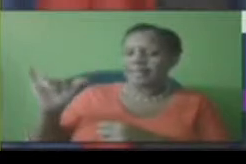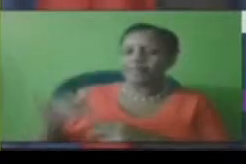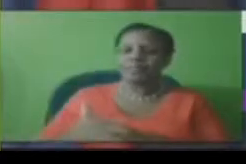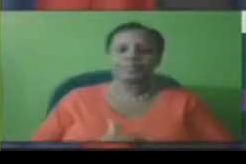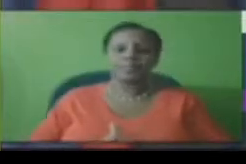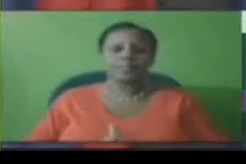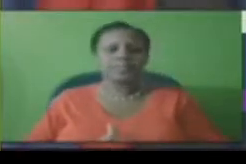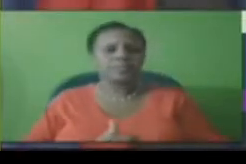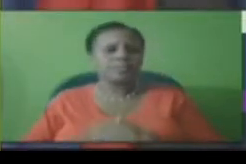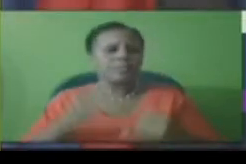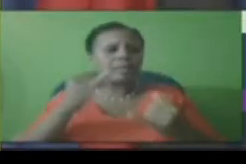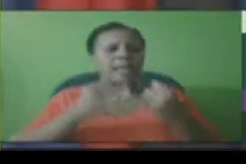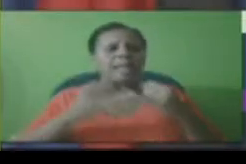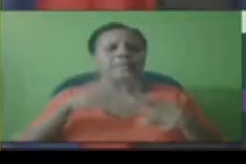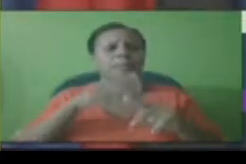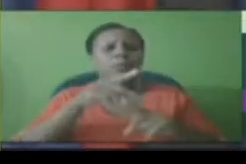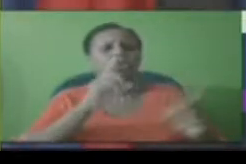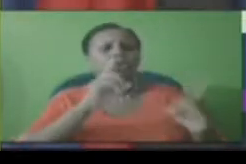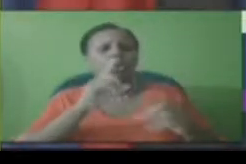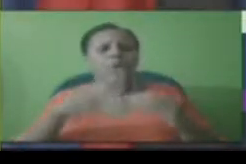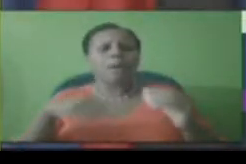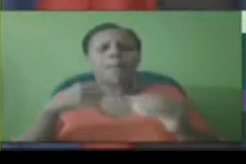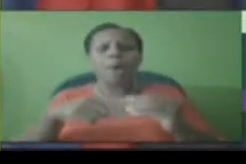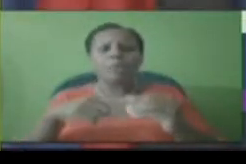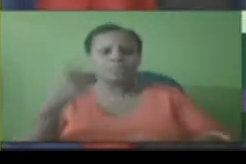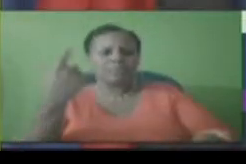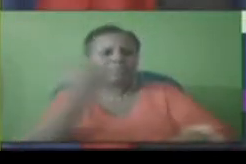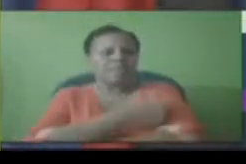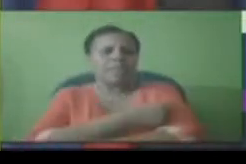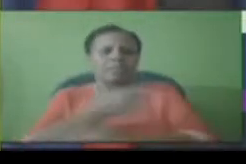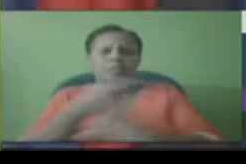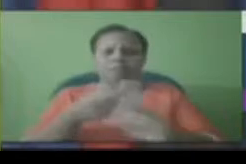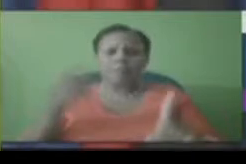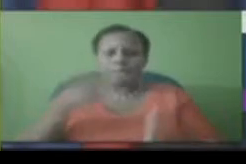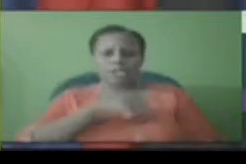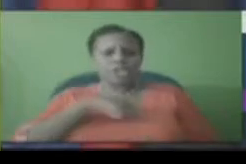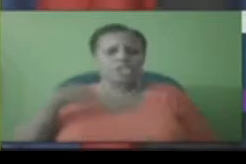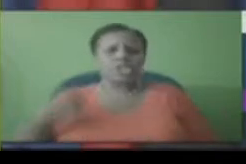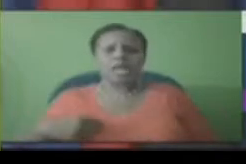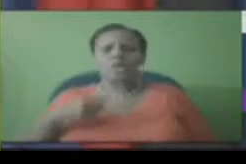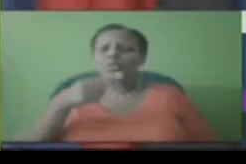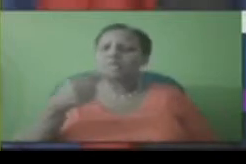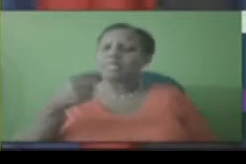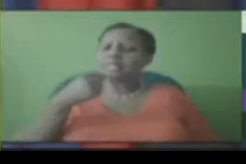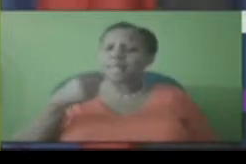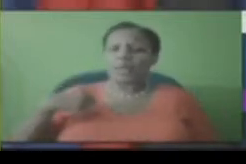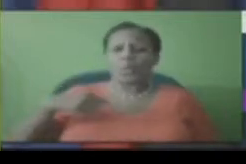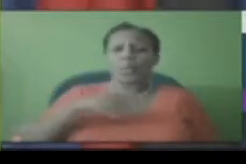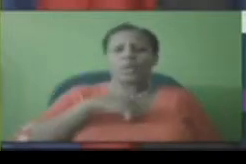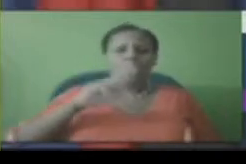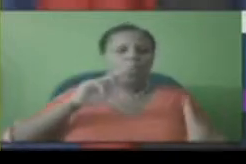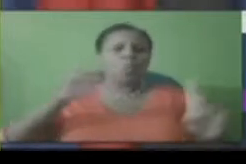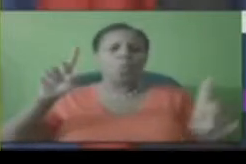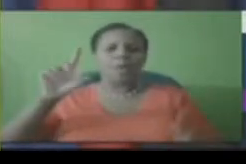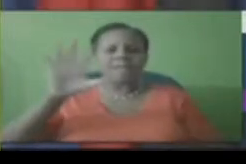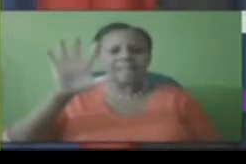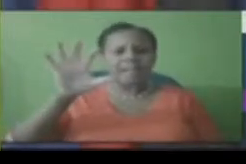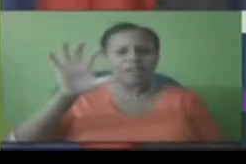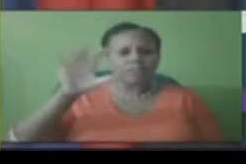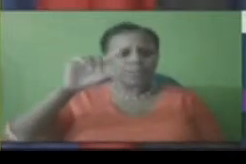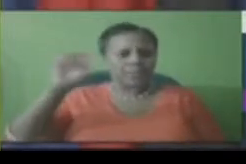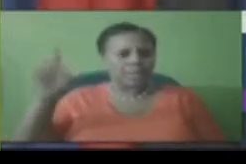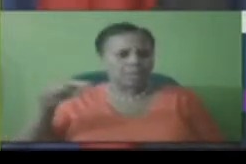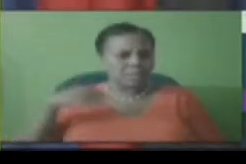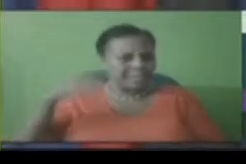coming from China, you said that we had ordered 500,000. We received 200,000 and we were expecting 300